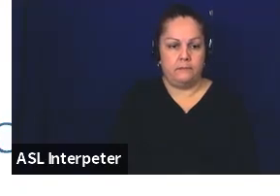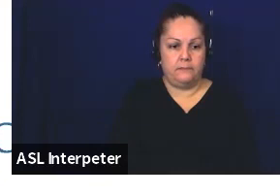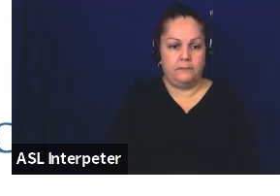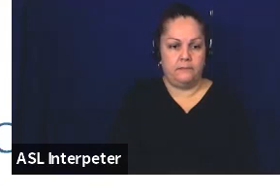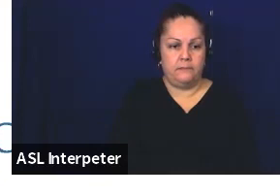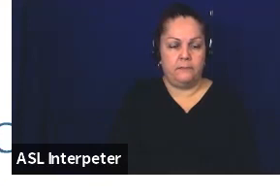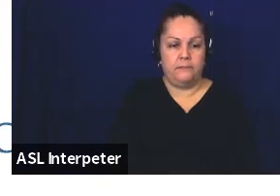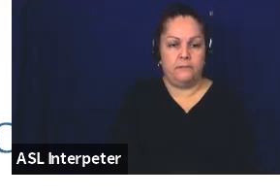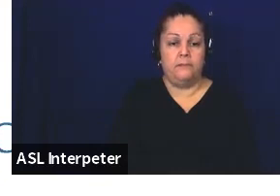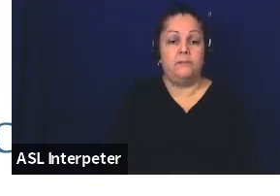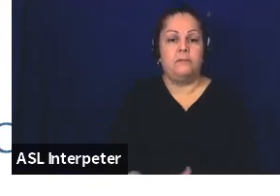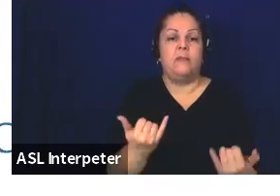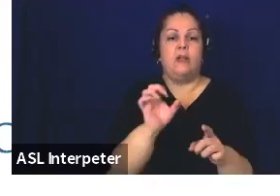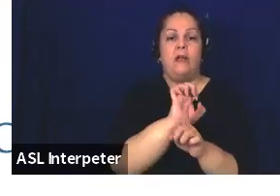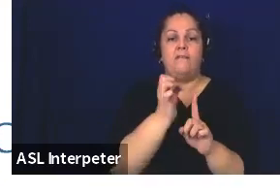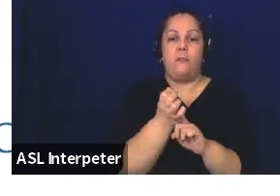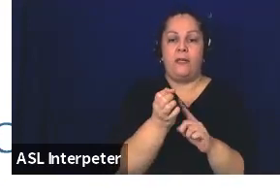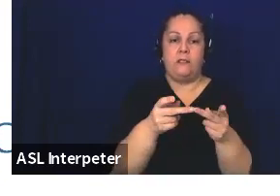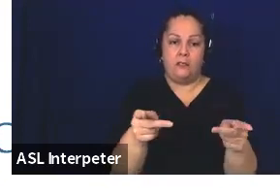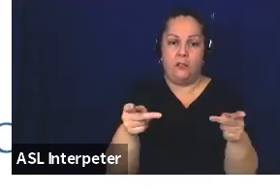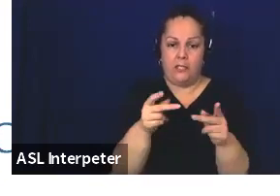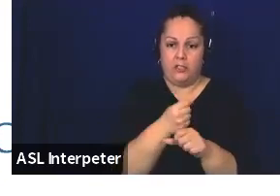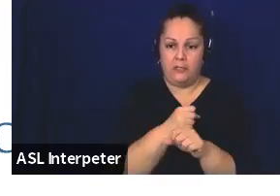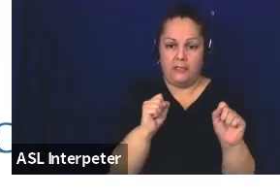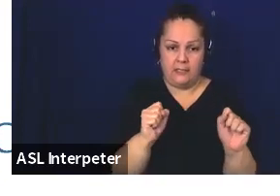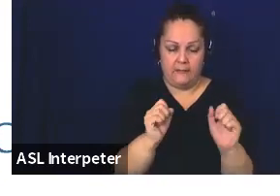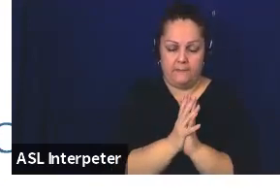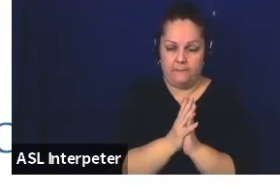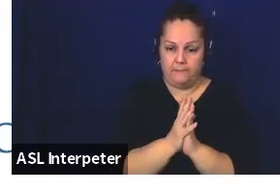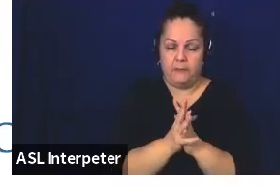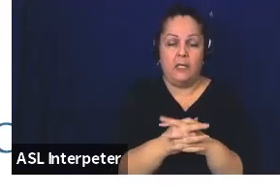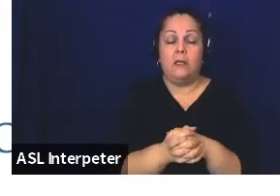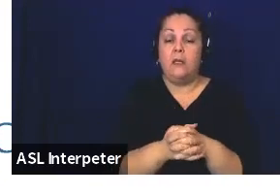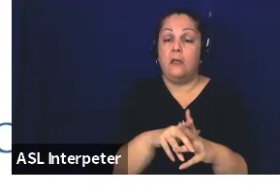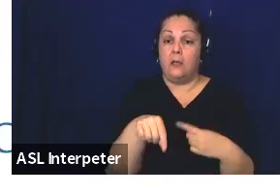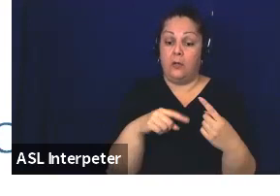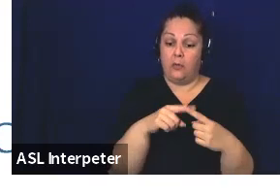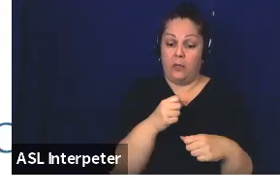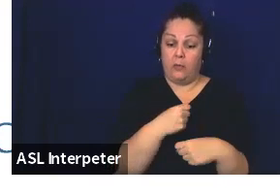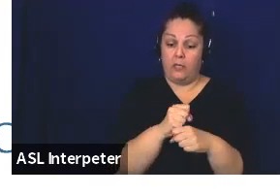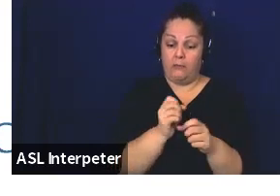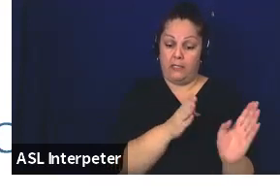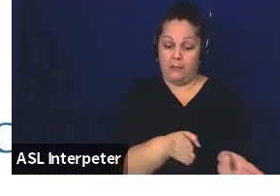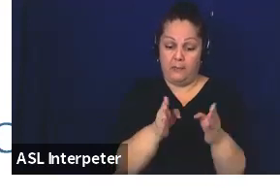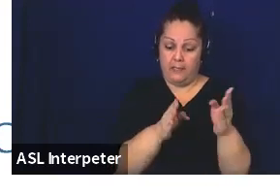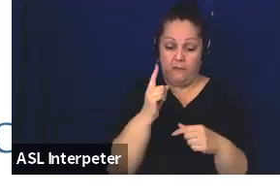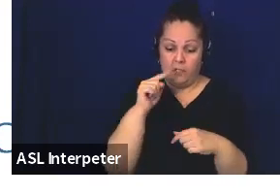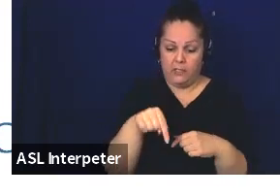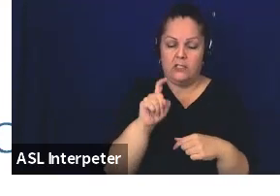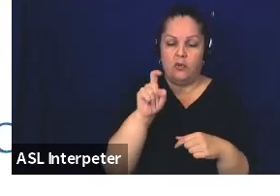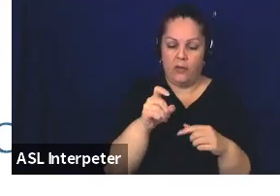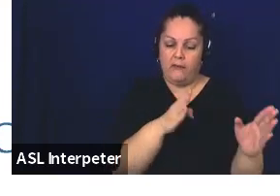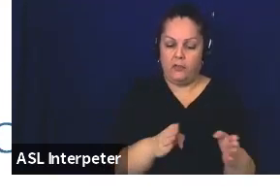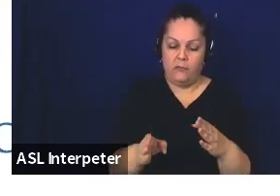Next, we are going to move on to environmental or location safety. First, when we are creating a plan for this, we need to plan